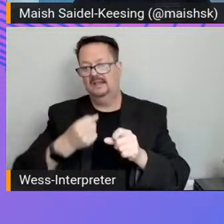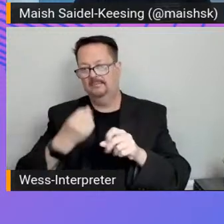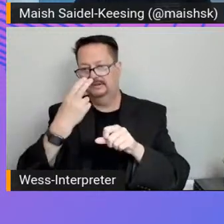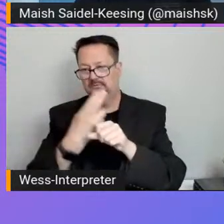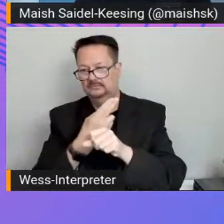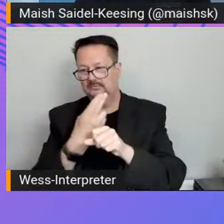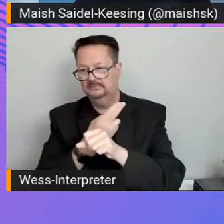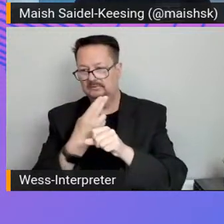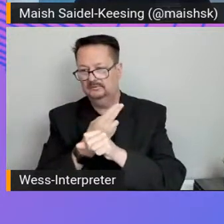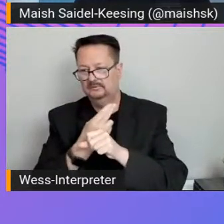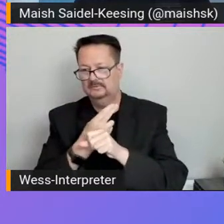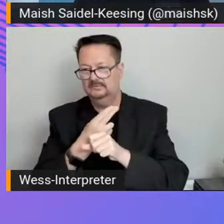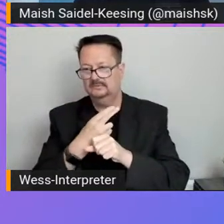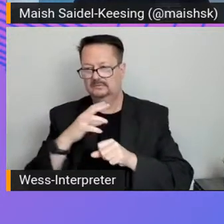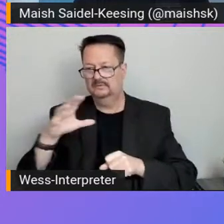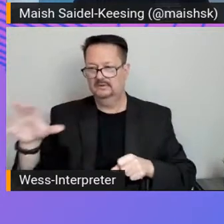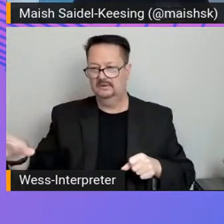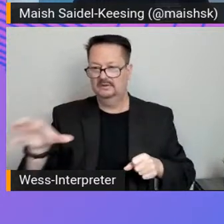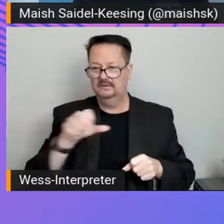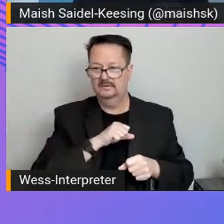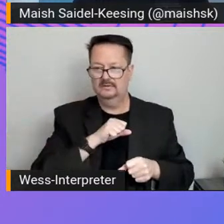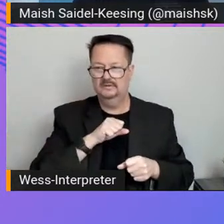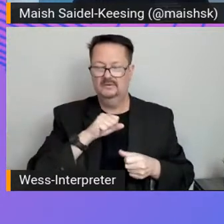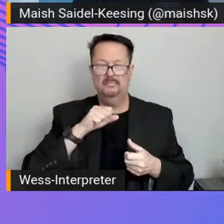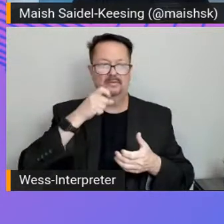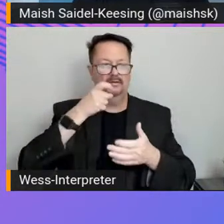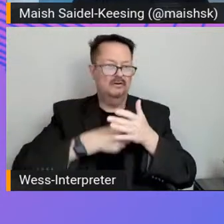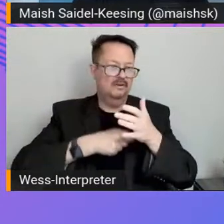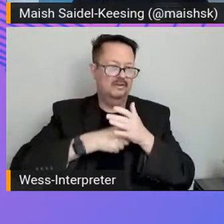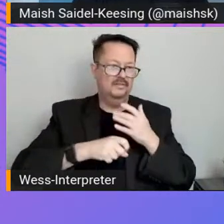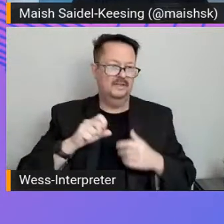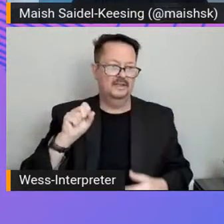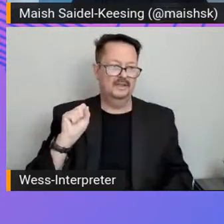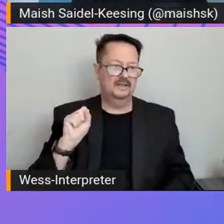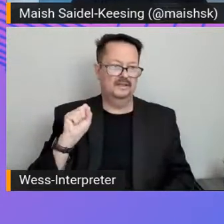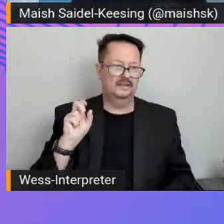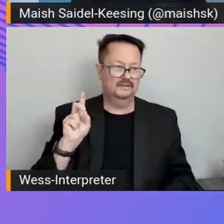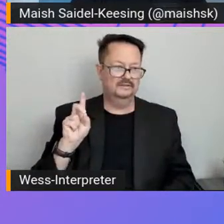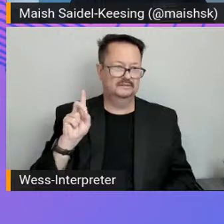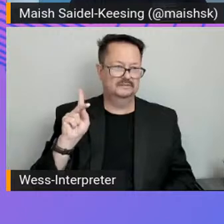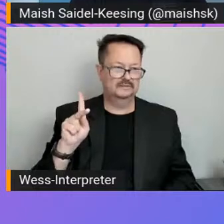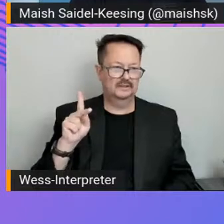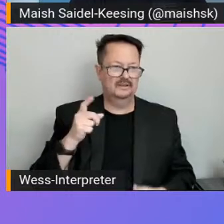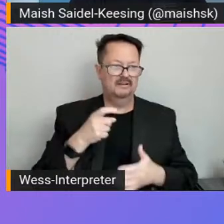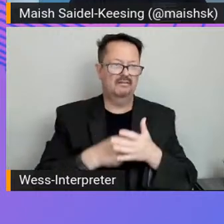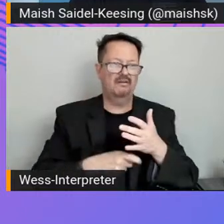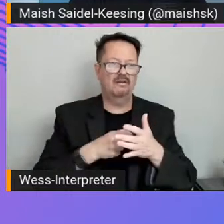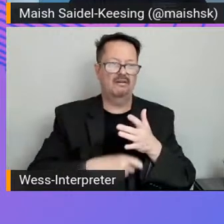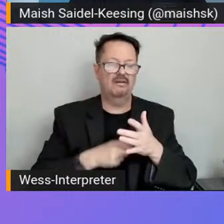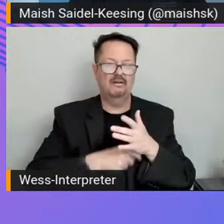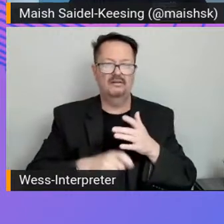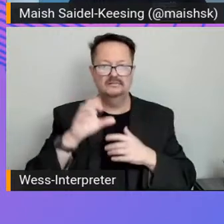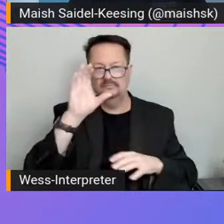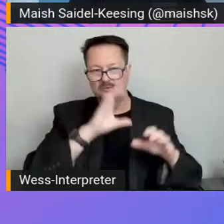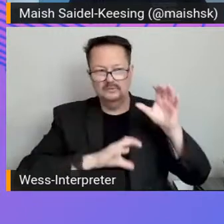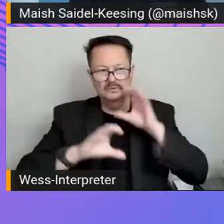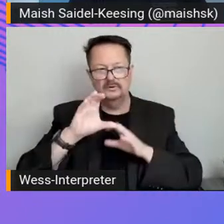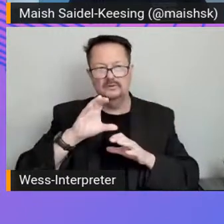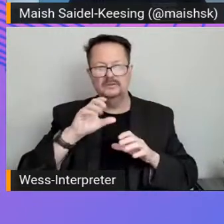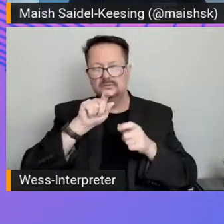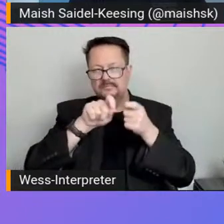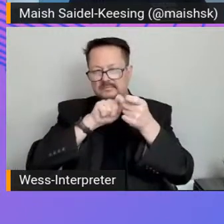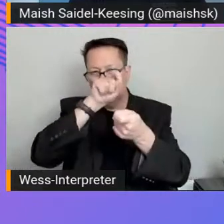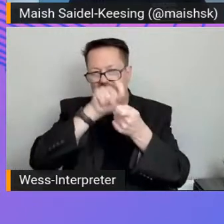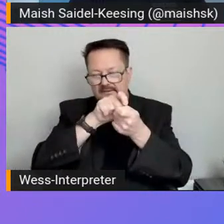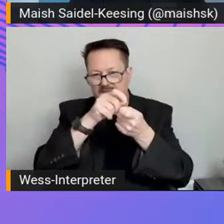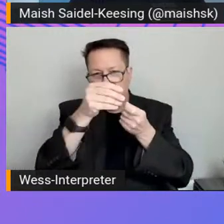from the AWS Cost Explorer SDK to get what we're actually paying per cluster. So we can go